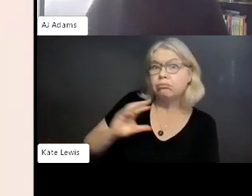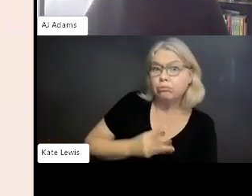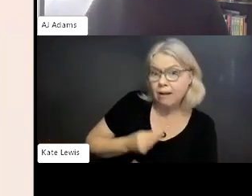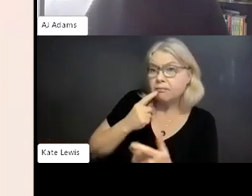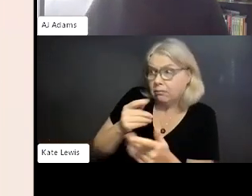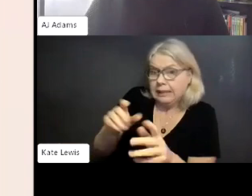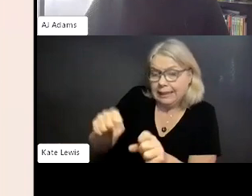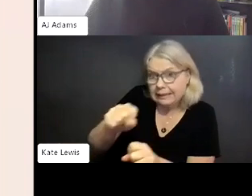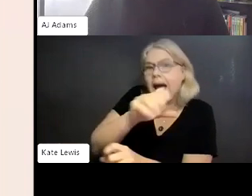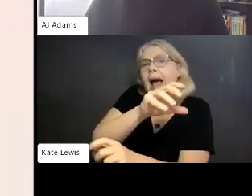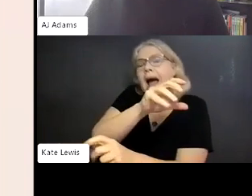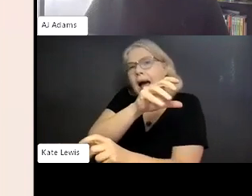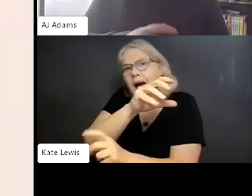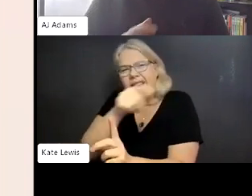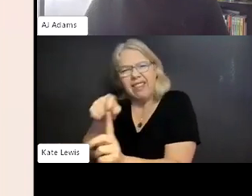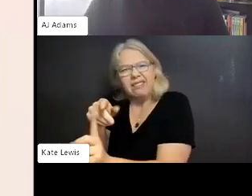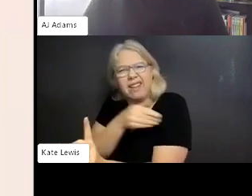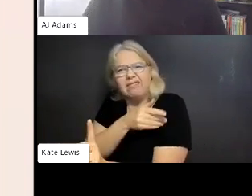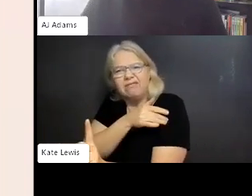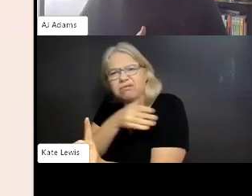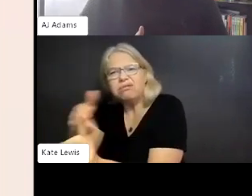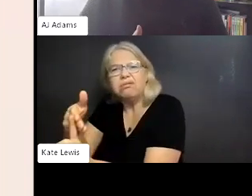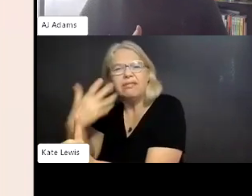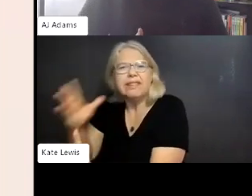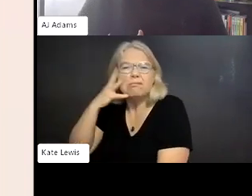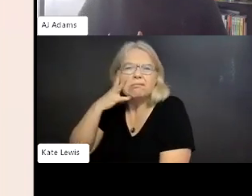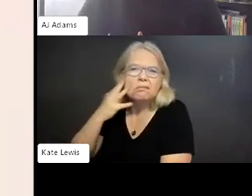Canadians, including historical discrimination,